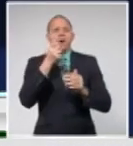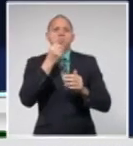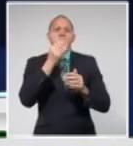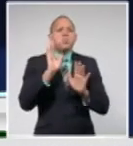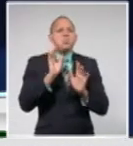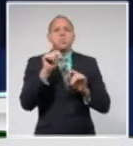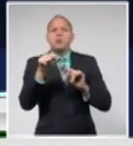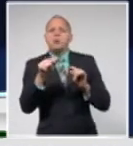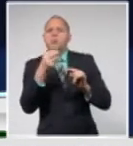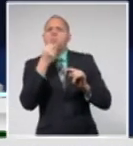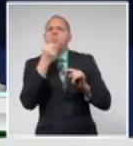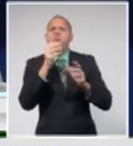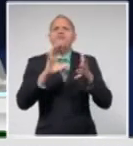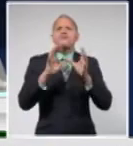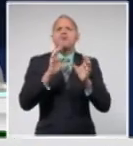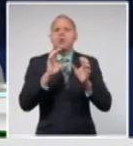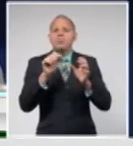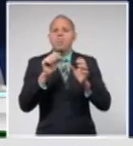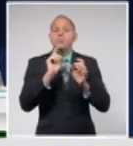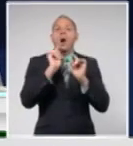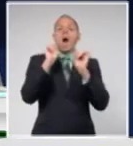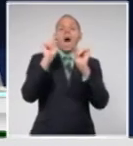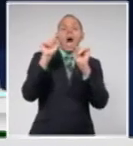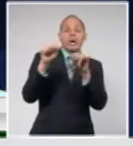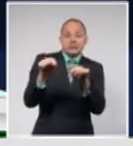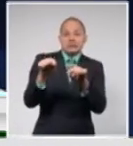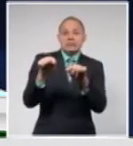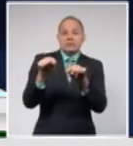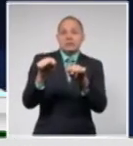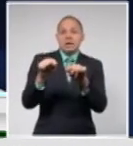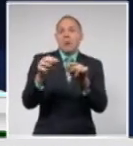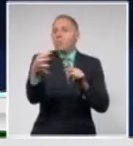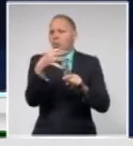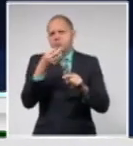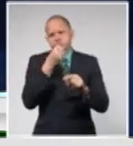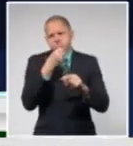7,572 samples in the molecular biology laboratories of our country,